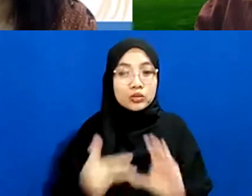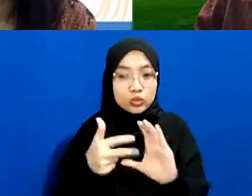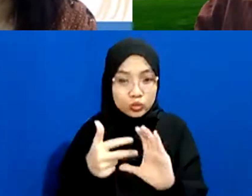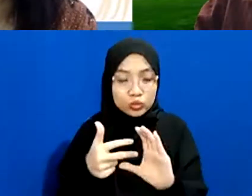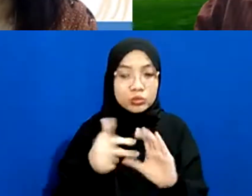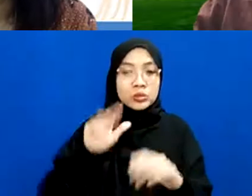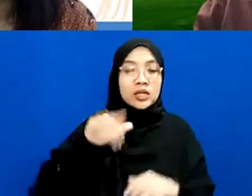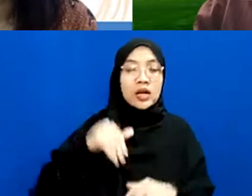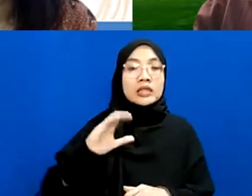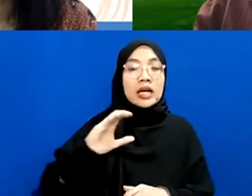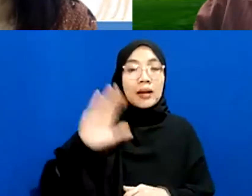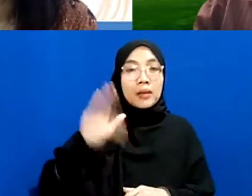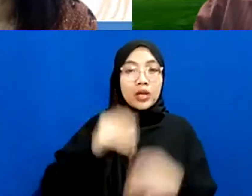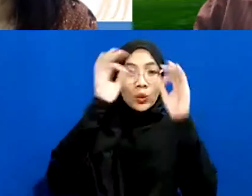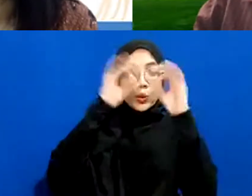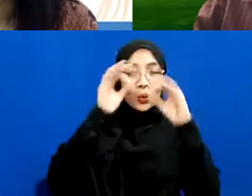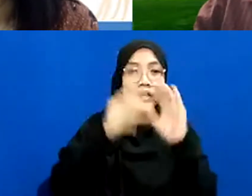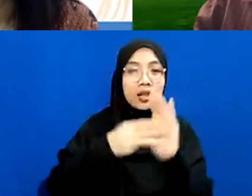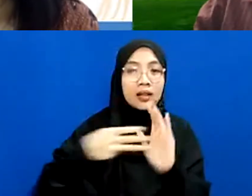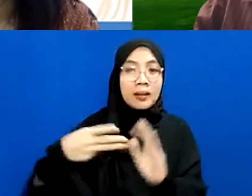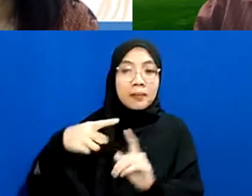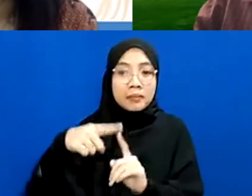Google Meet. That's why